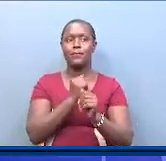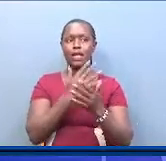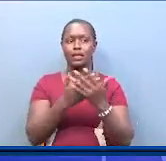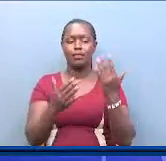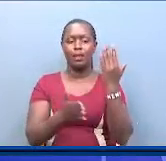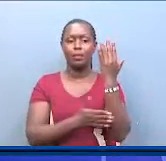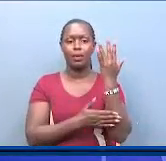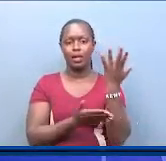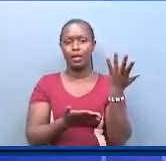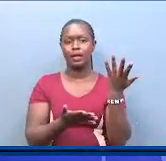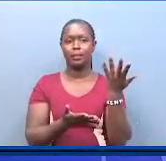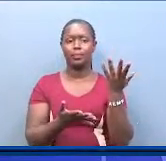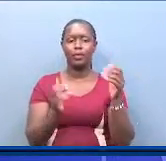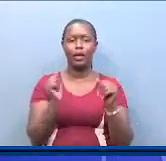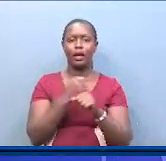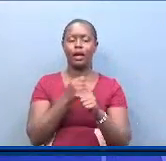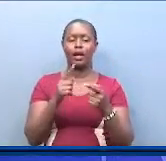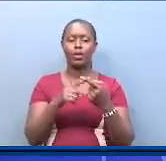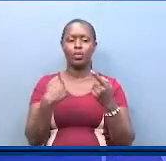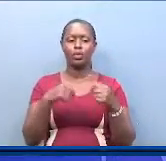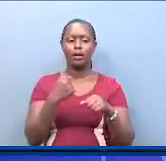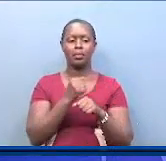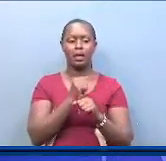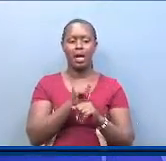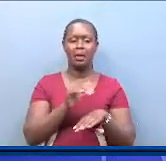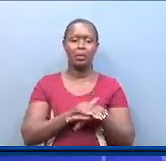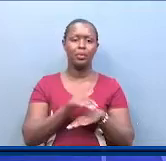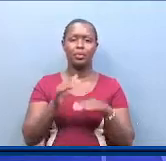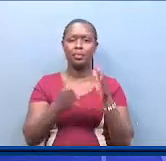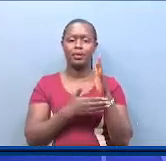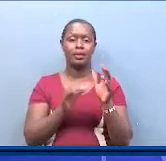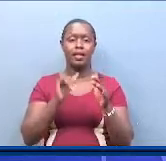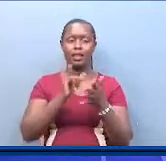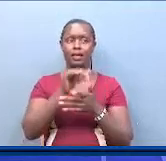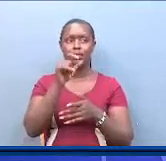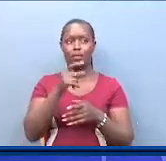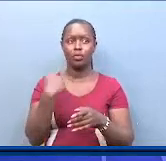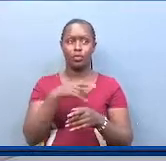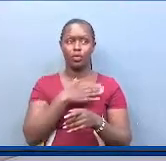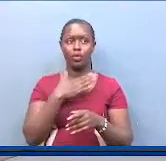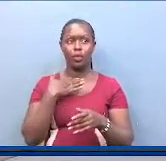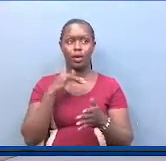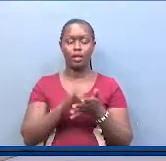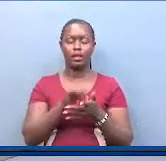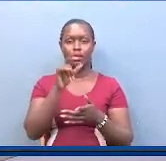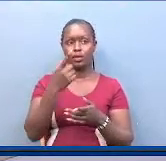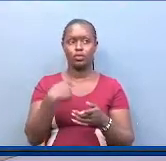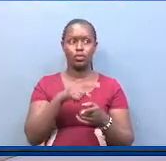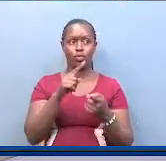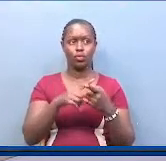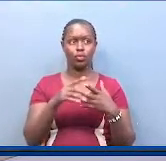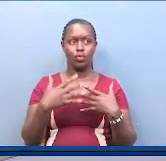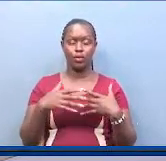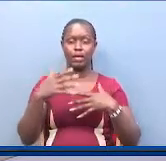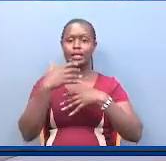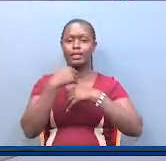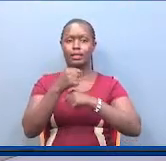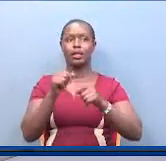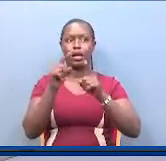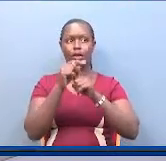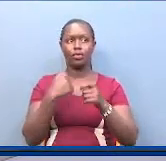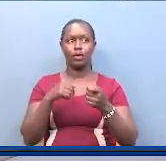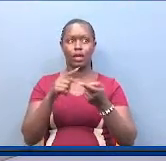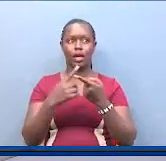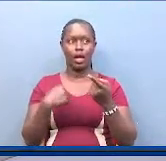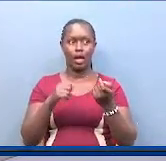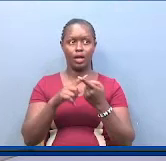call it, Martha Karua. And that is the person we want in Mount Kenya. That is the person we are trusting. And she has convinced